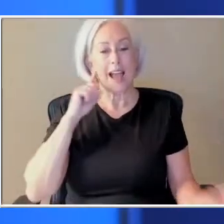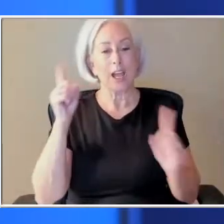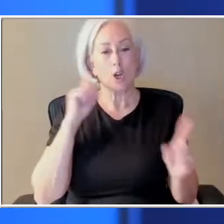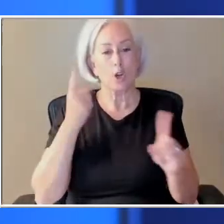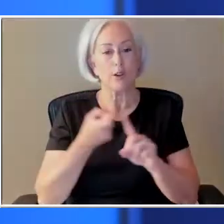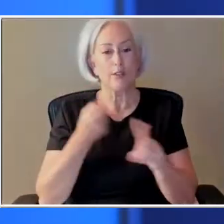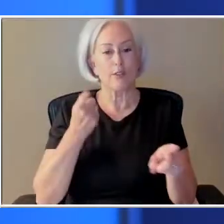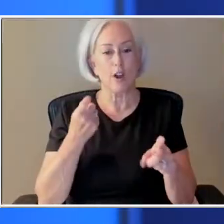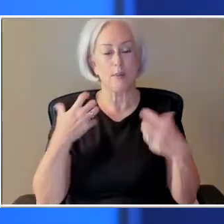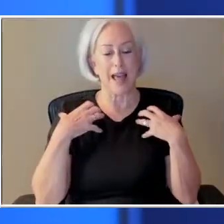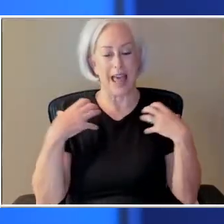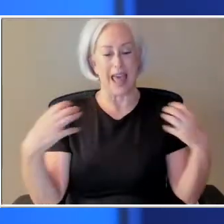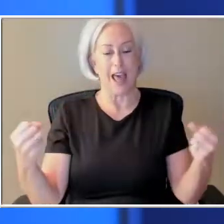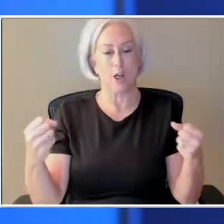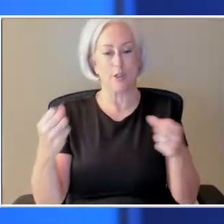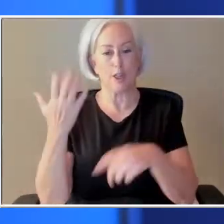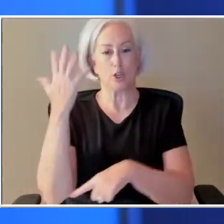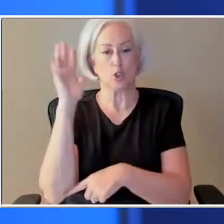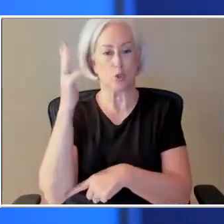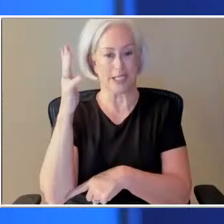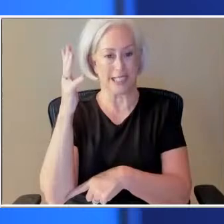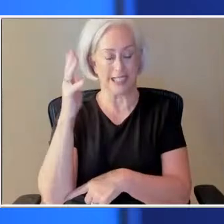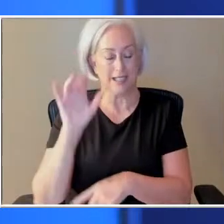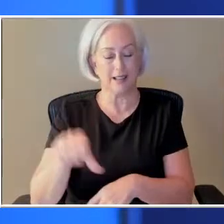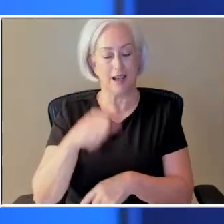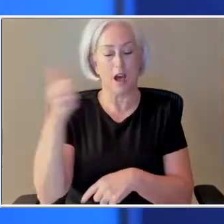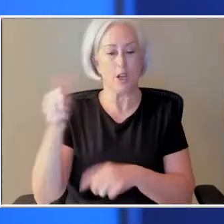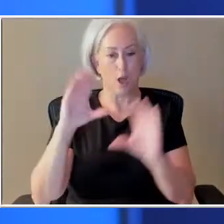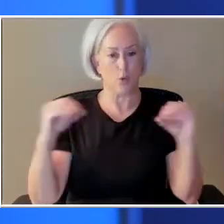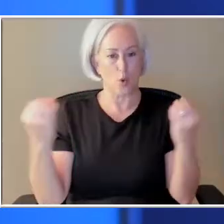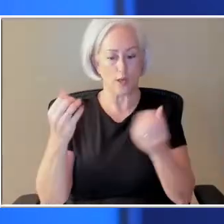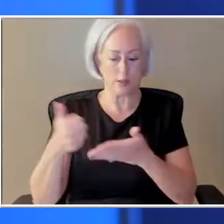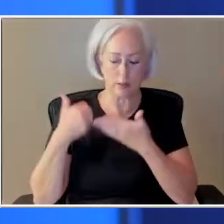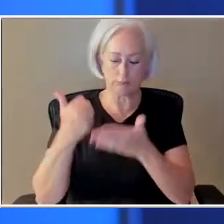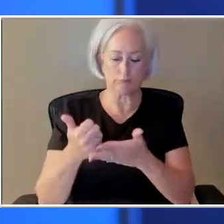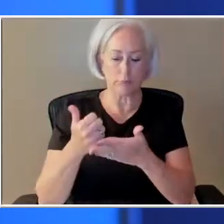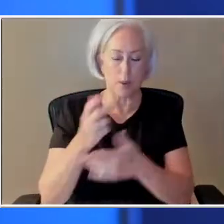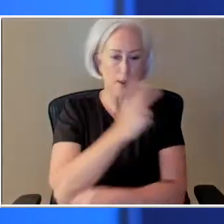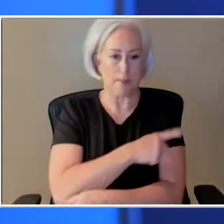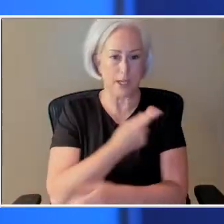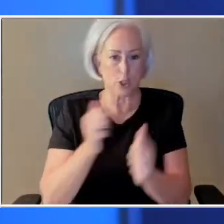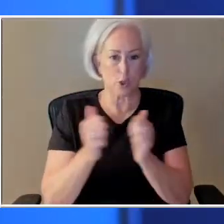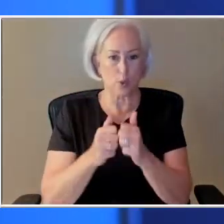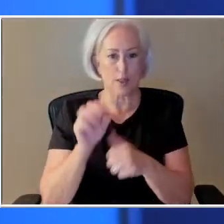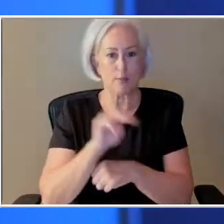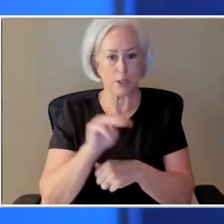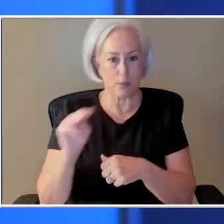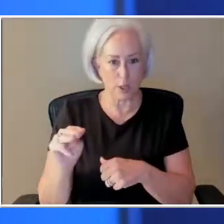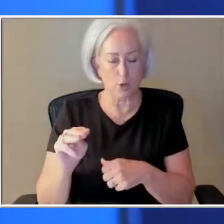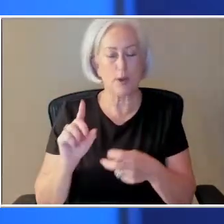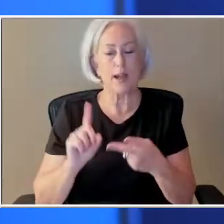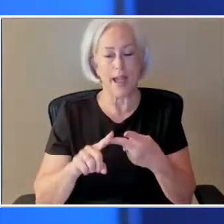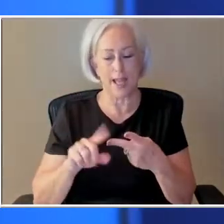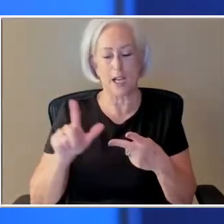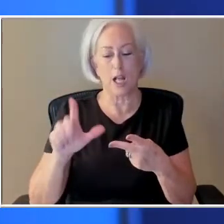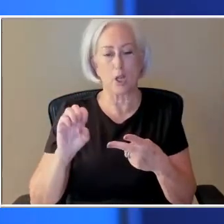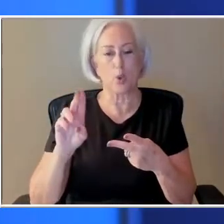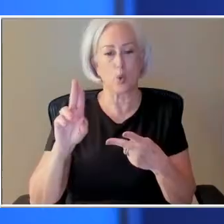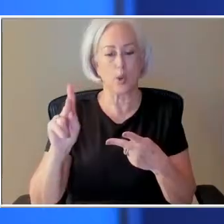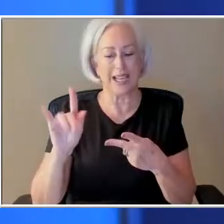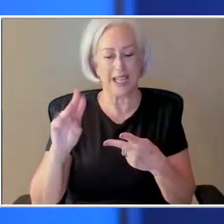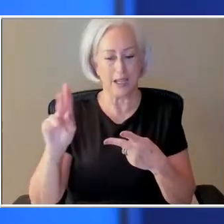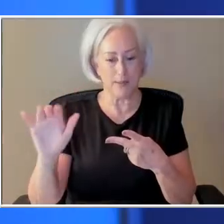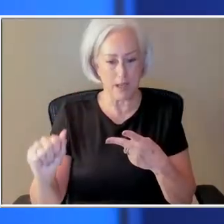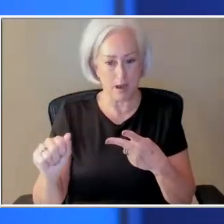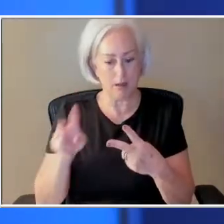another organization that helps patients with myeloma and now leukemia, they have